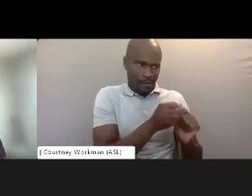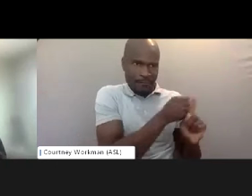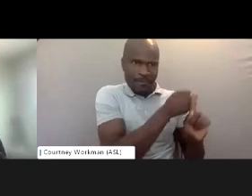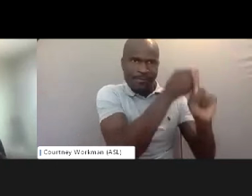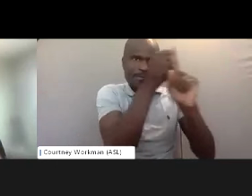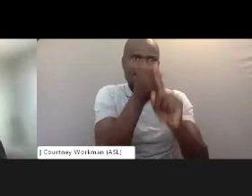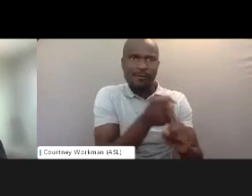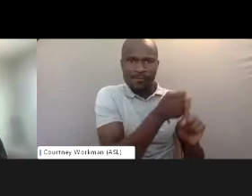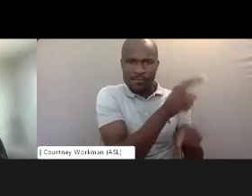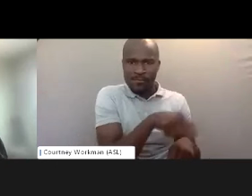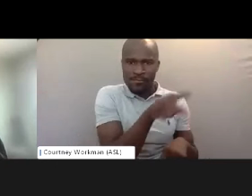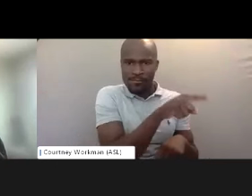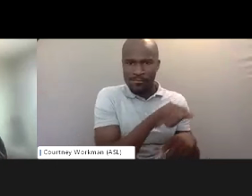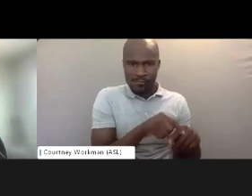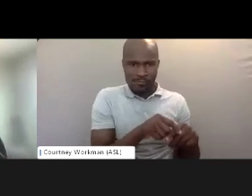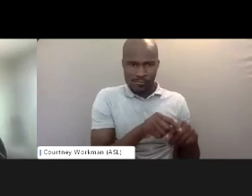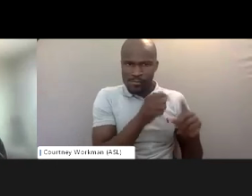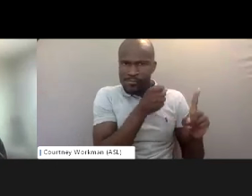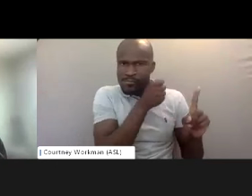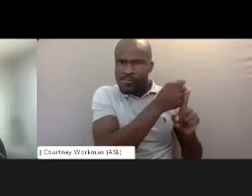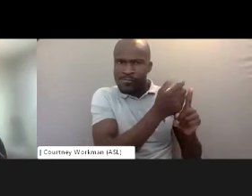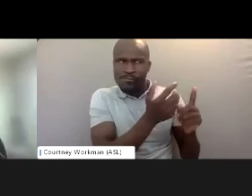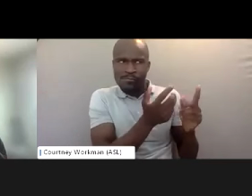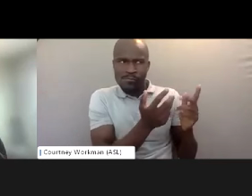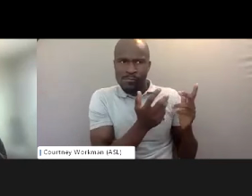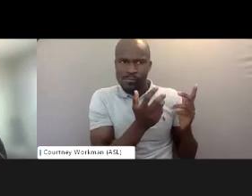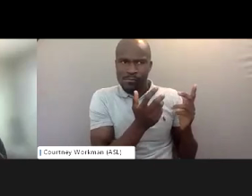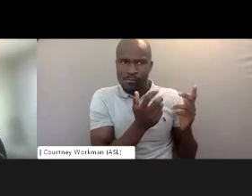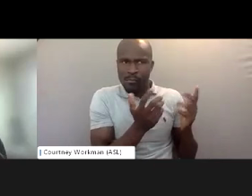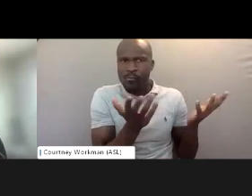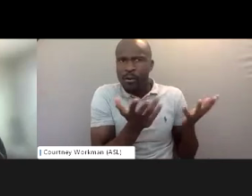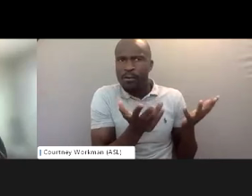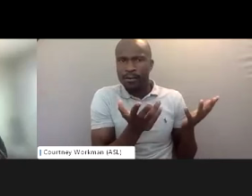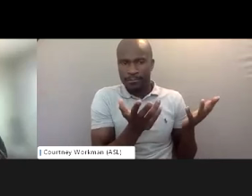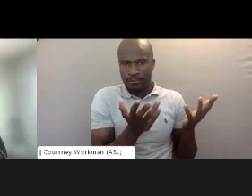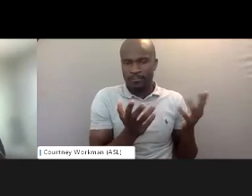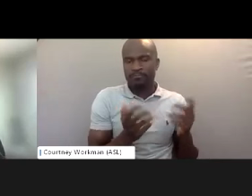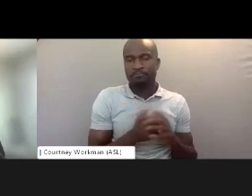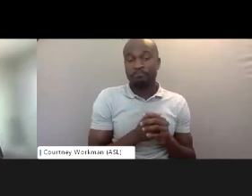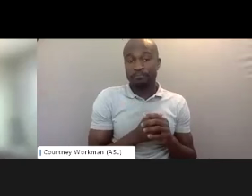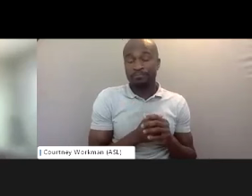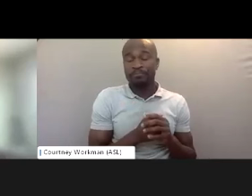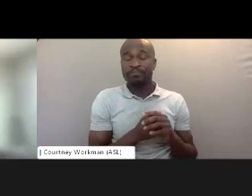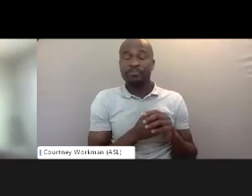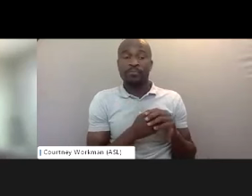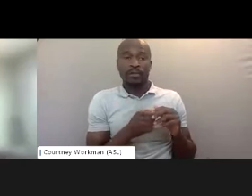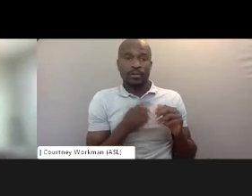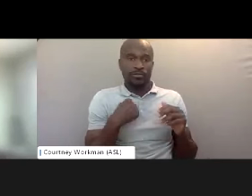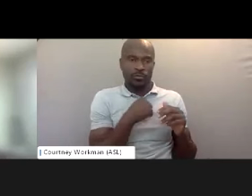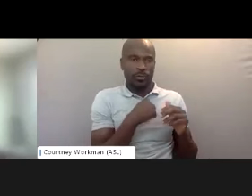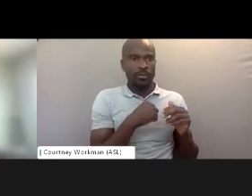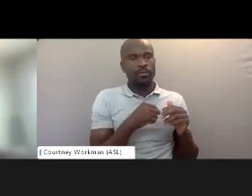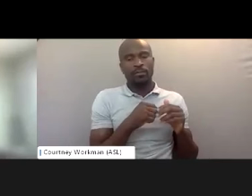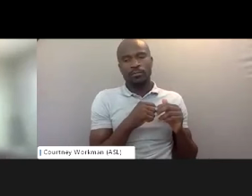how much are they impacted by these mass violence incidents that have occurred in their community? So we looked at a range of different